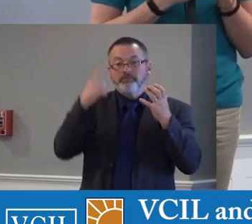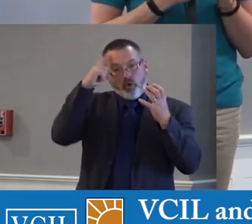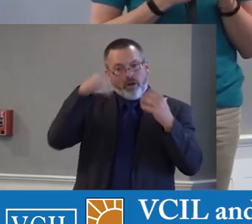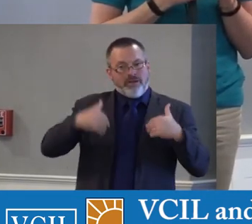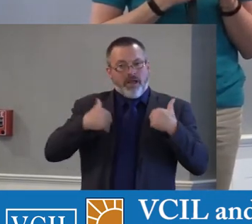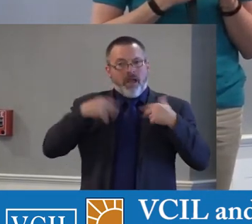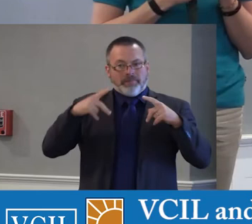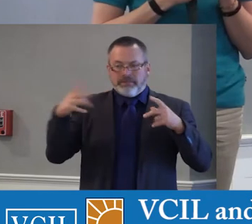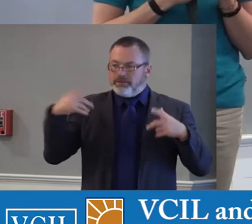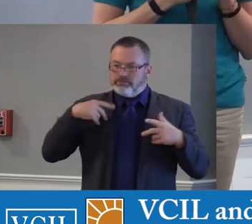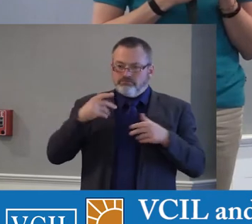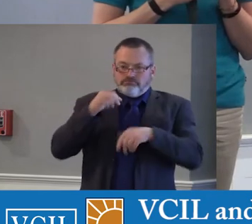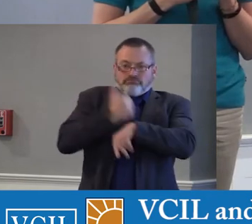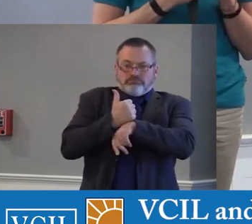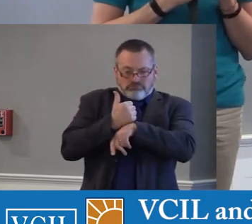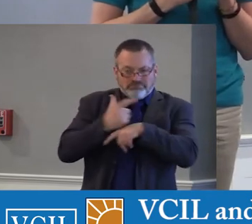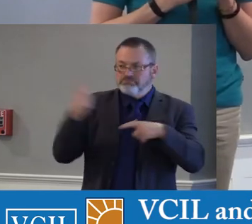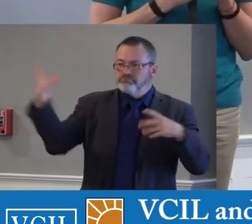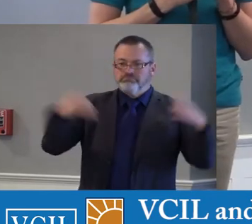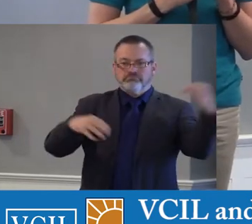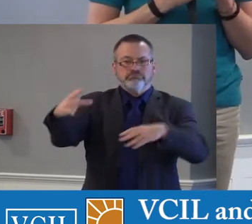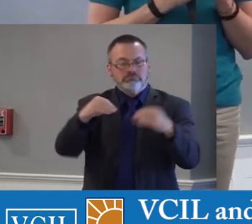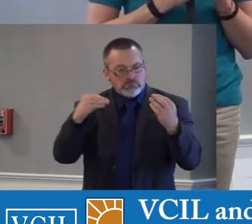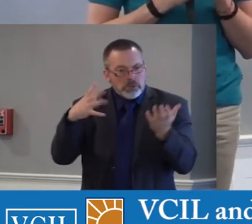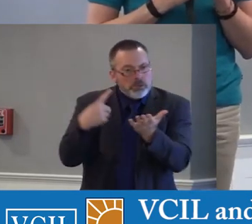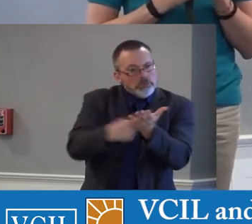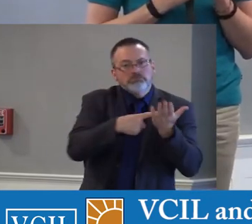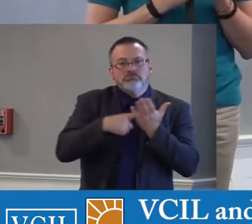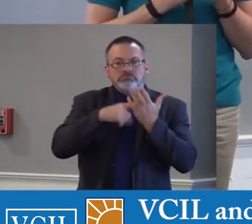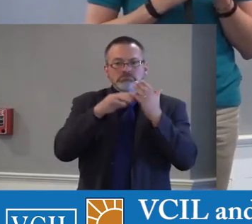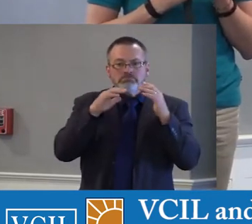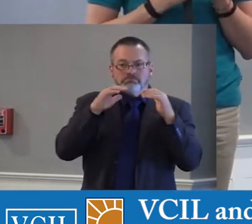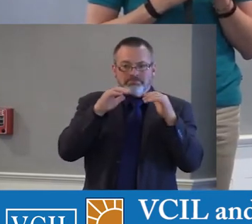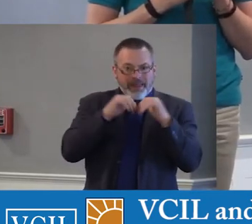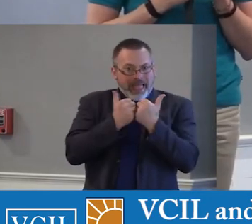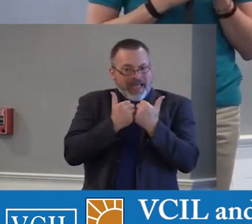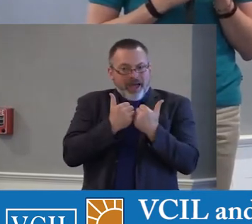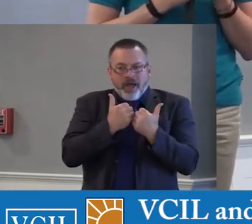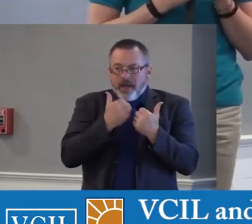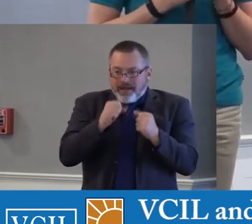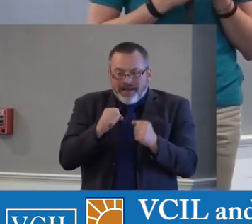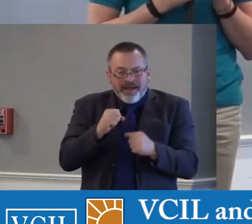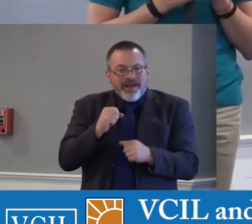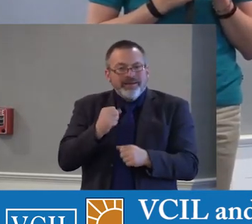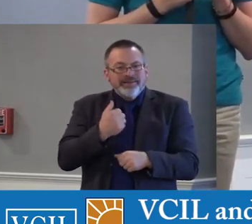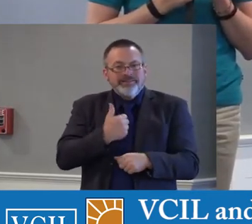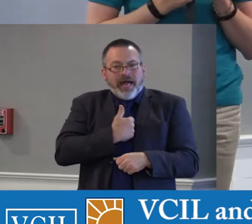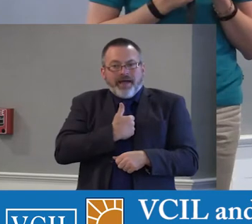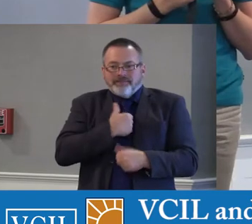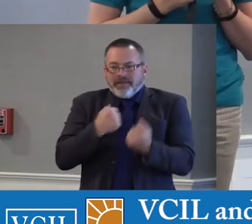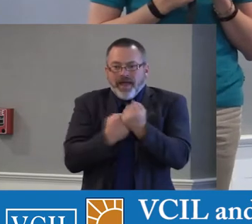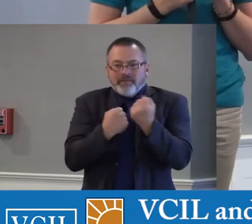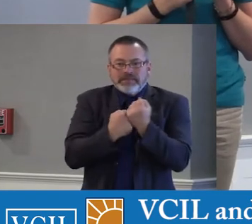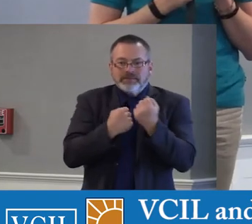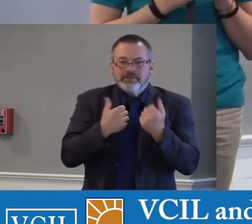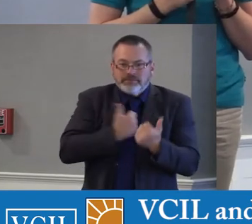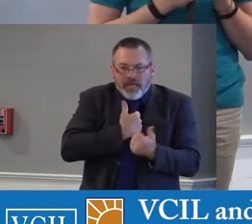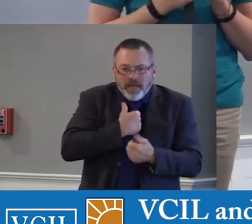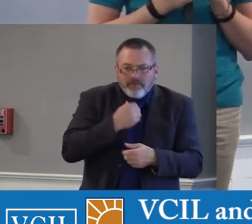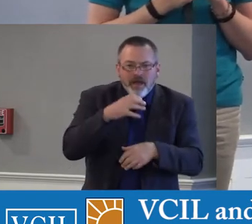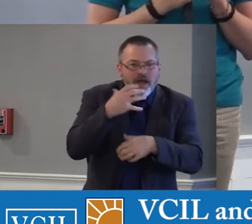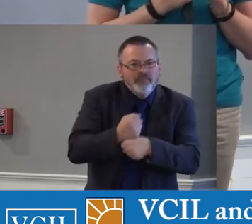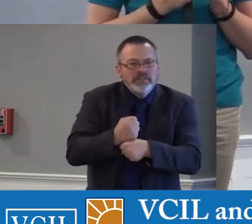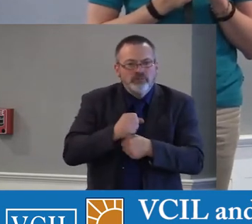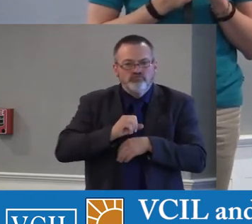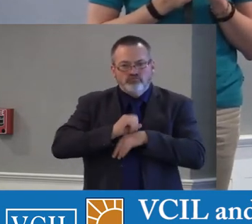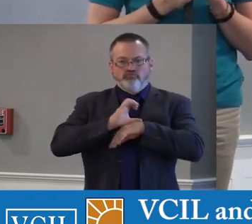of psychological safety, to build self-advocacy and confidence skills and relationships. Sean also